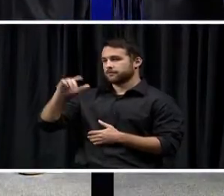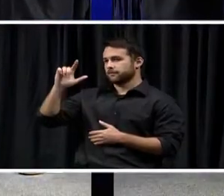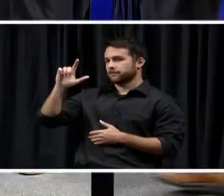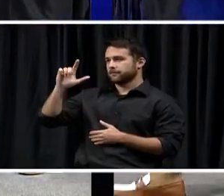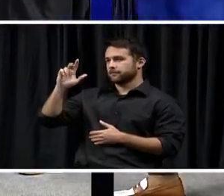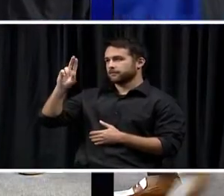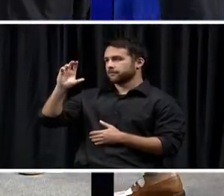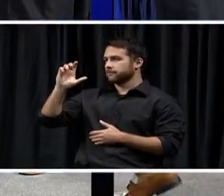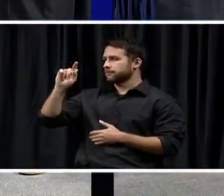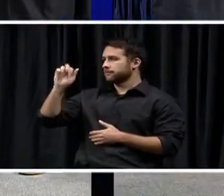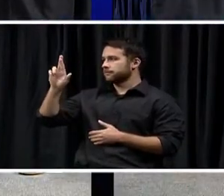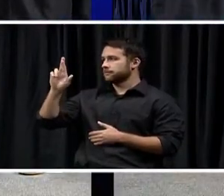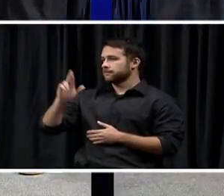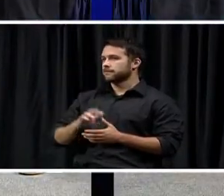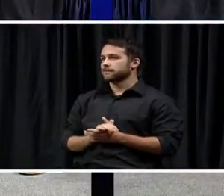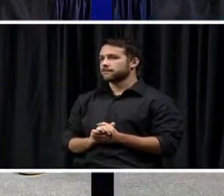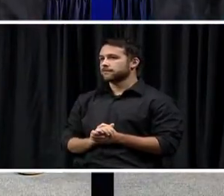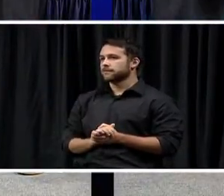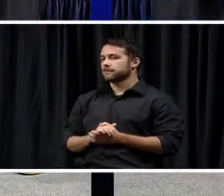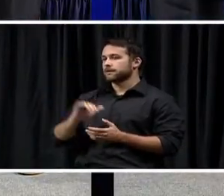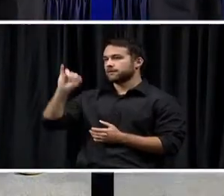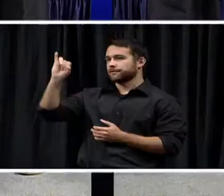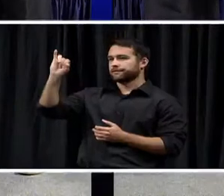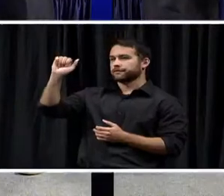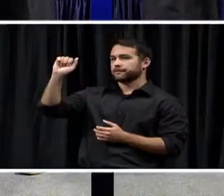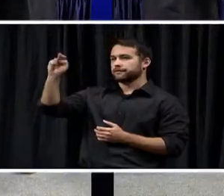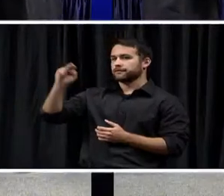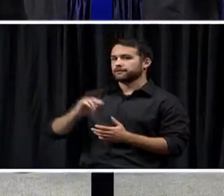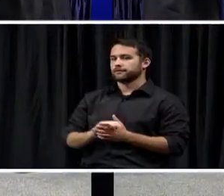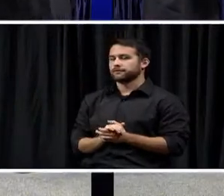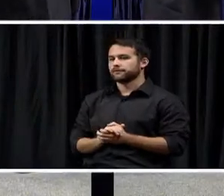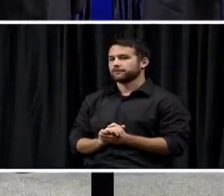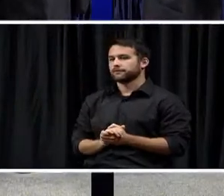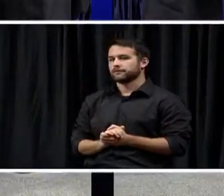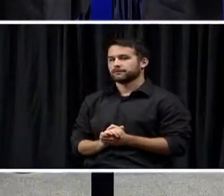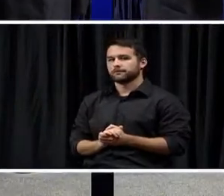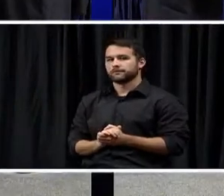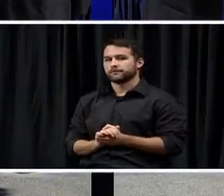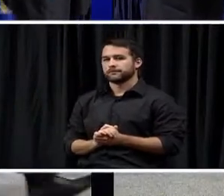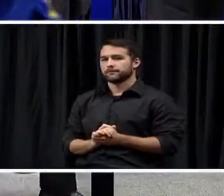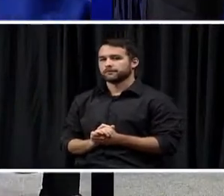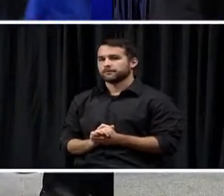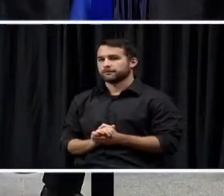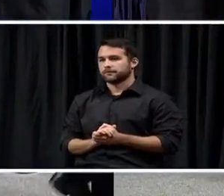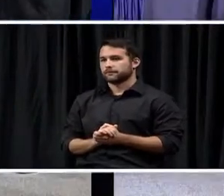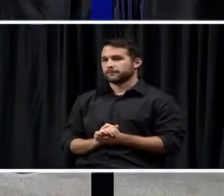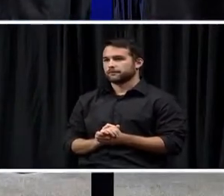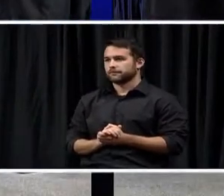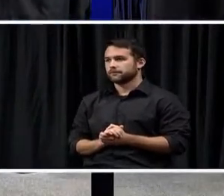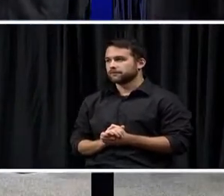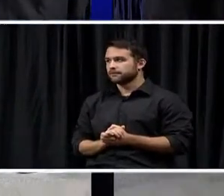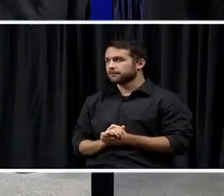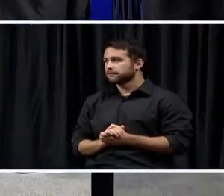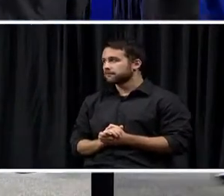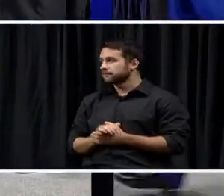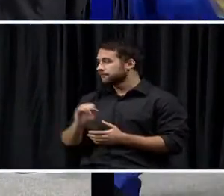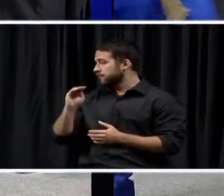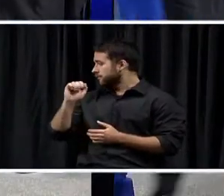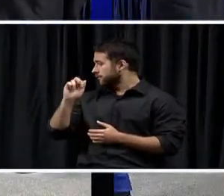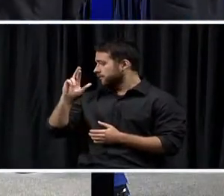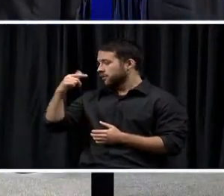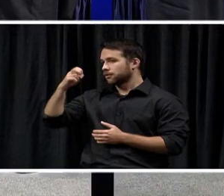Mukhtar Mamouri. Ian Alejandro Martinez Hernandez. Giosamari